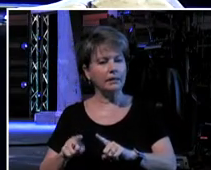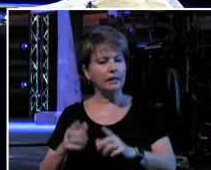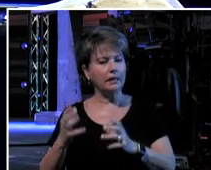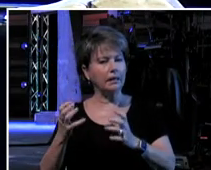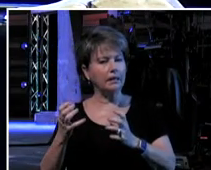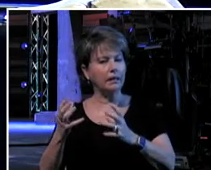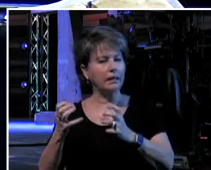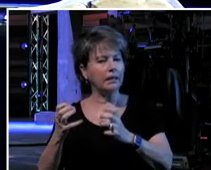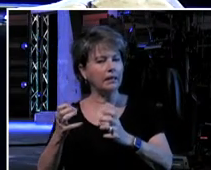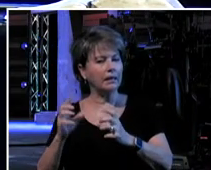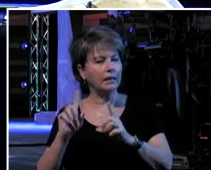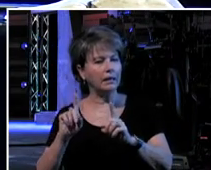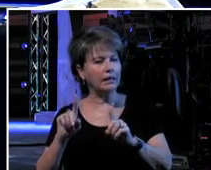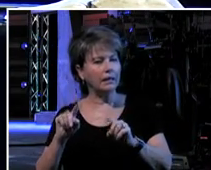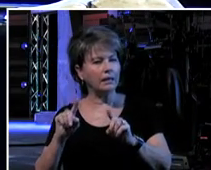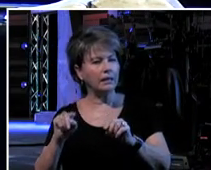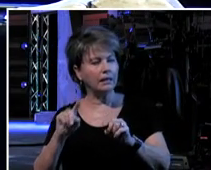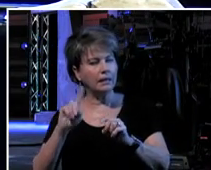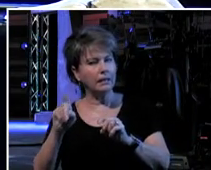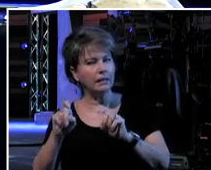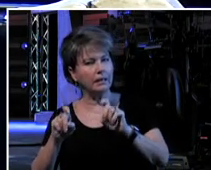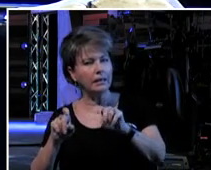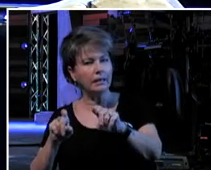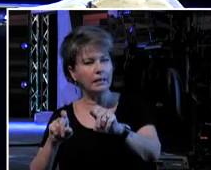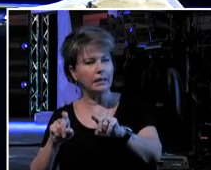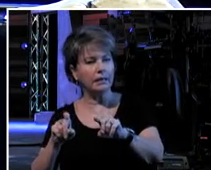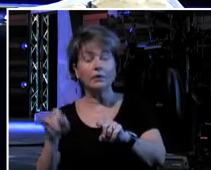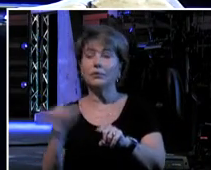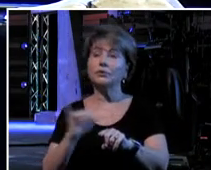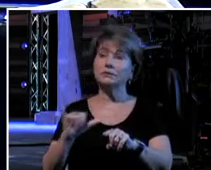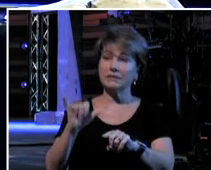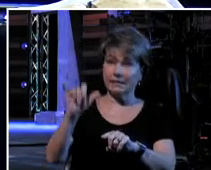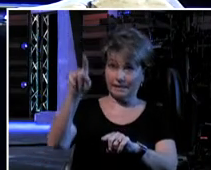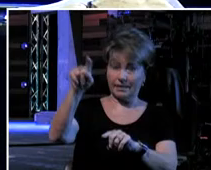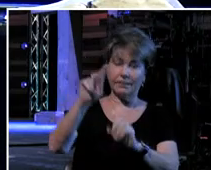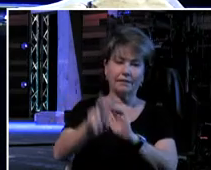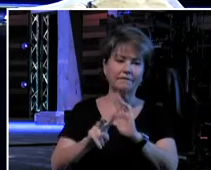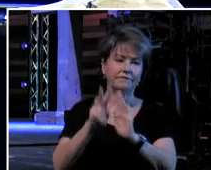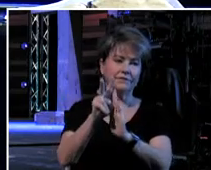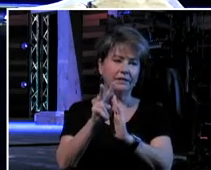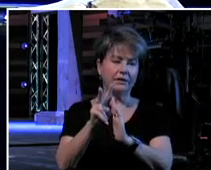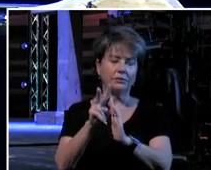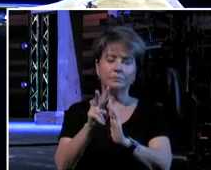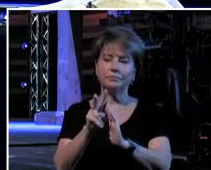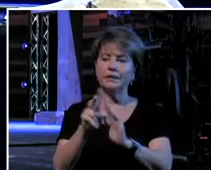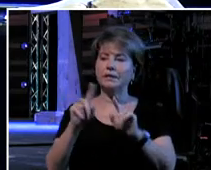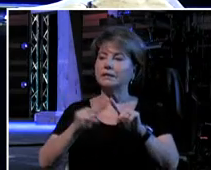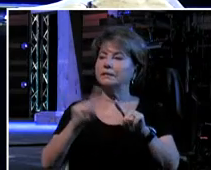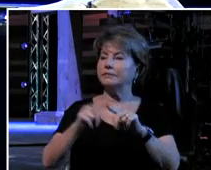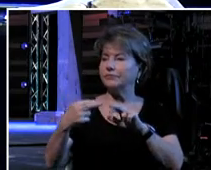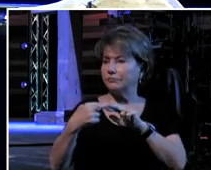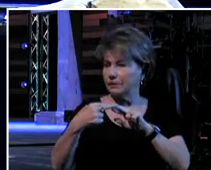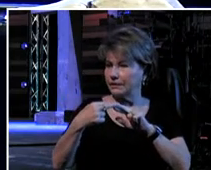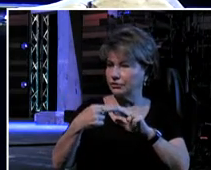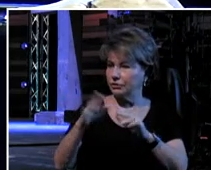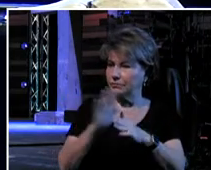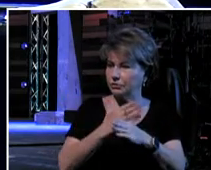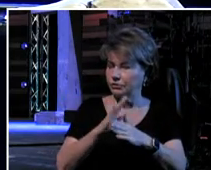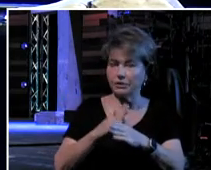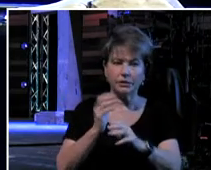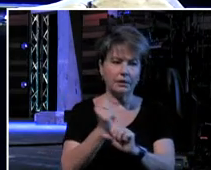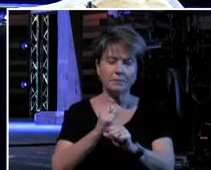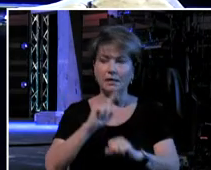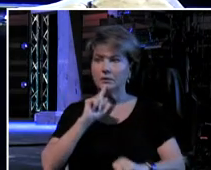And different relationships, just like what happened with Catherine, different relationships of people sharing with you that made it real. And